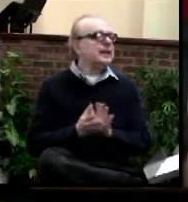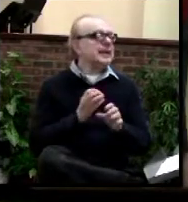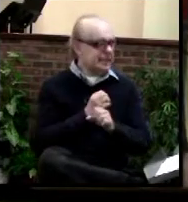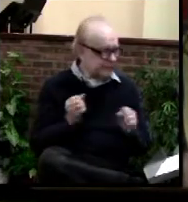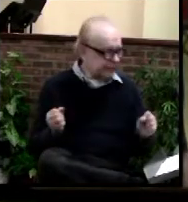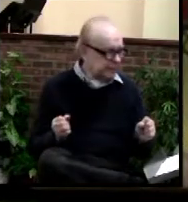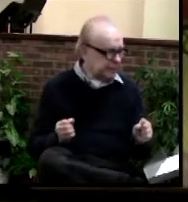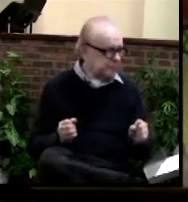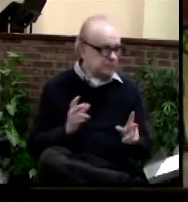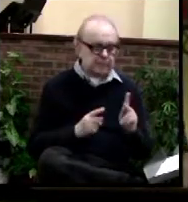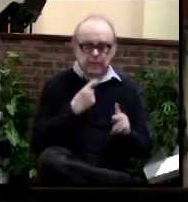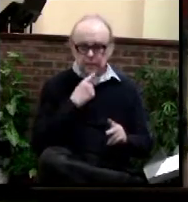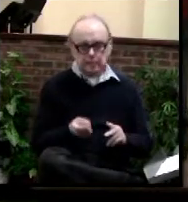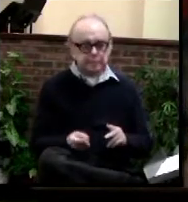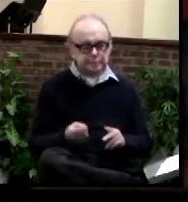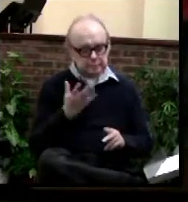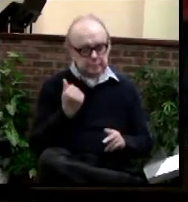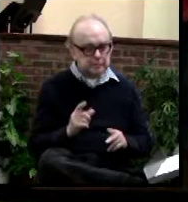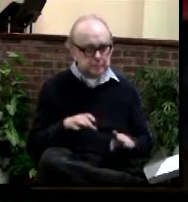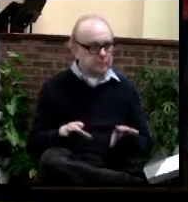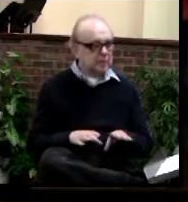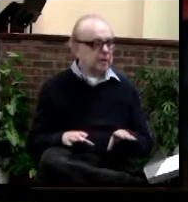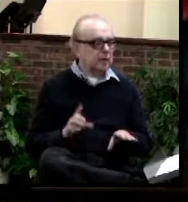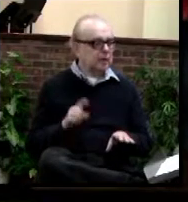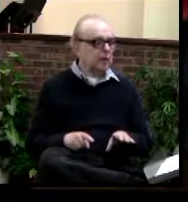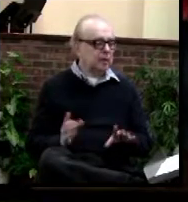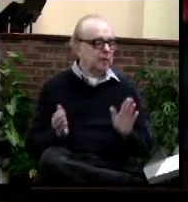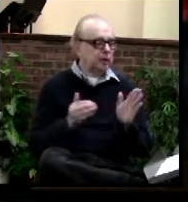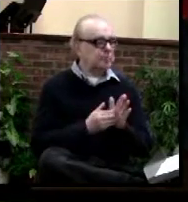people told him, they said, what you need to do is you need to go back.